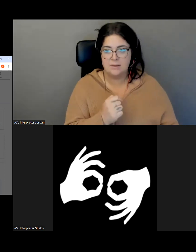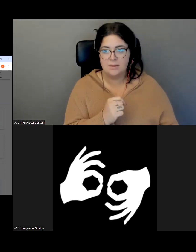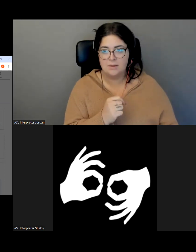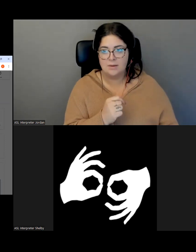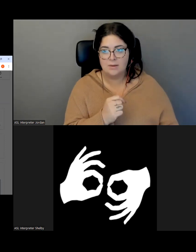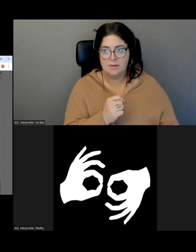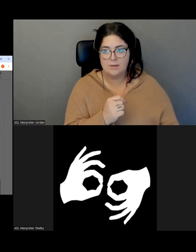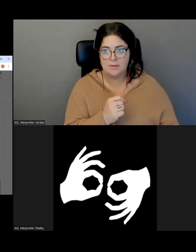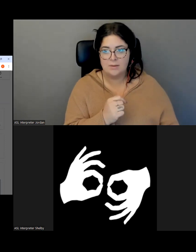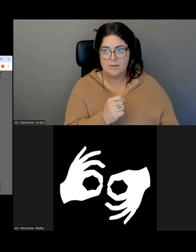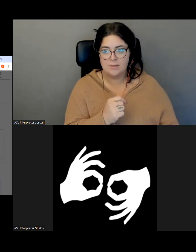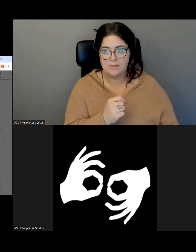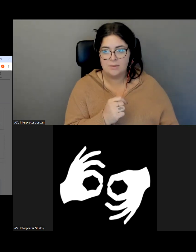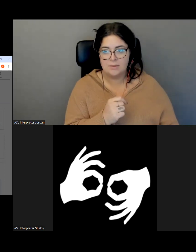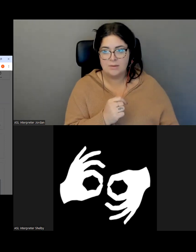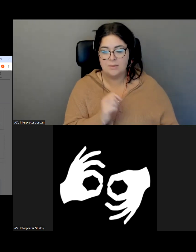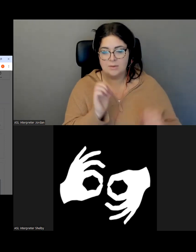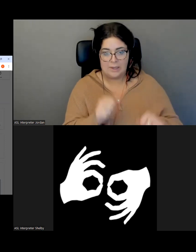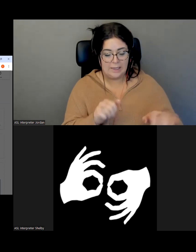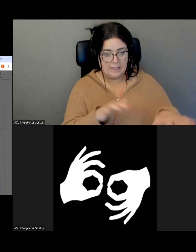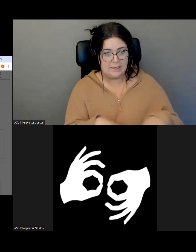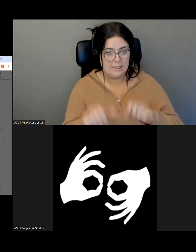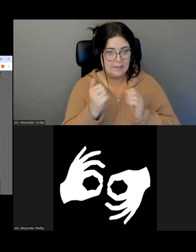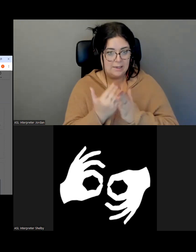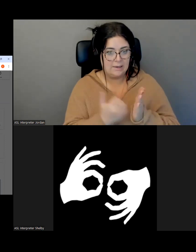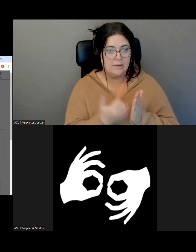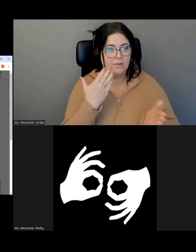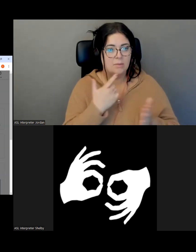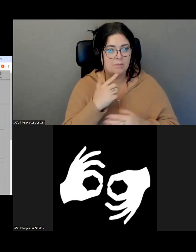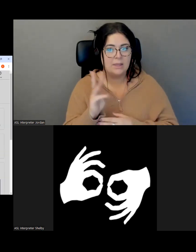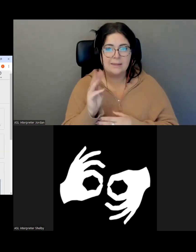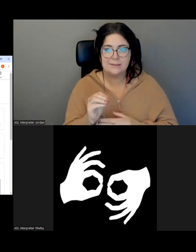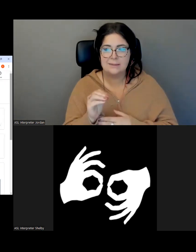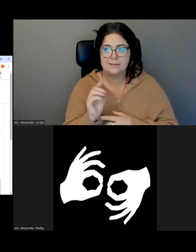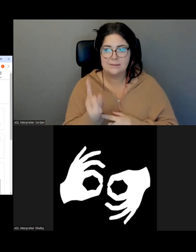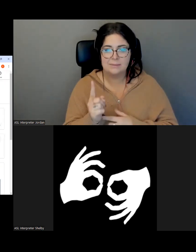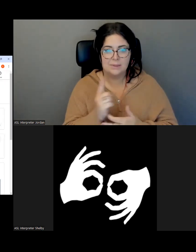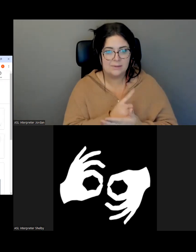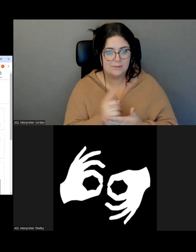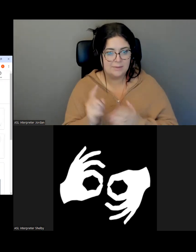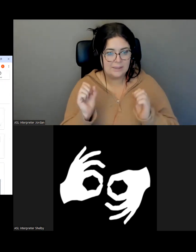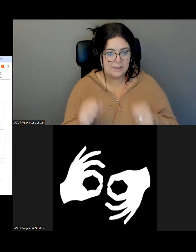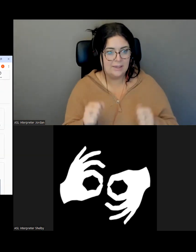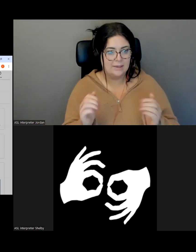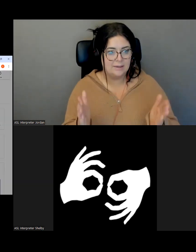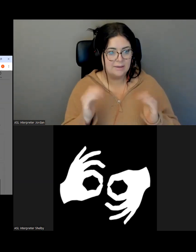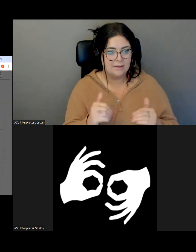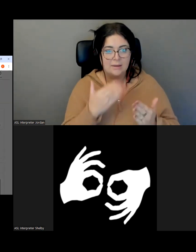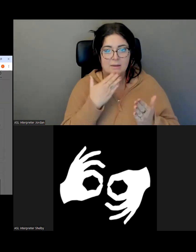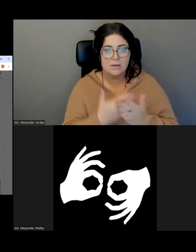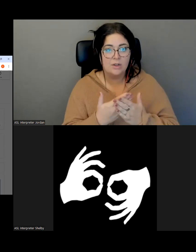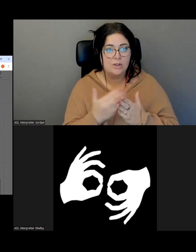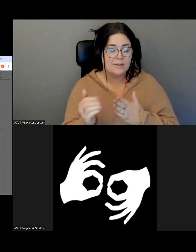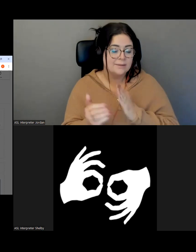more time to like do courses, so I might be able to do 60 minutes a week. I can also manage skills that I want to learn,